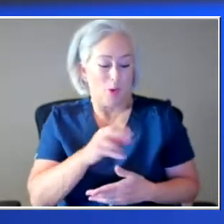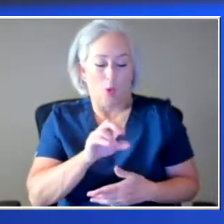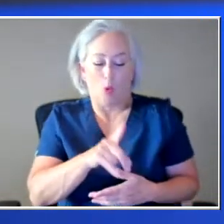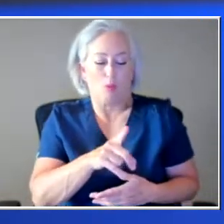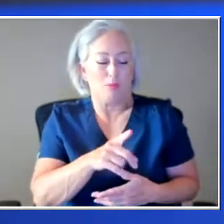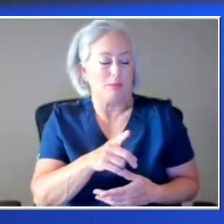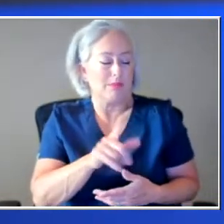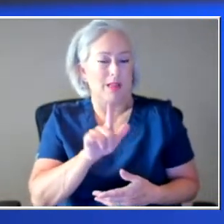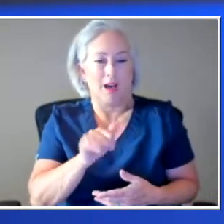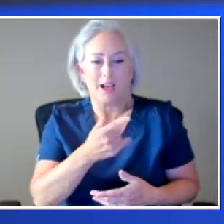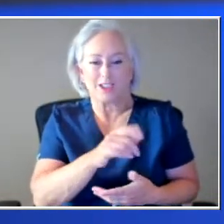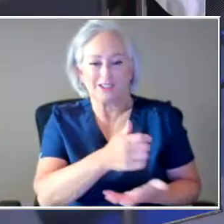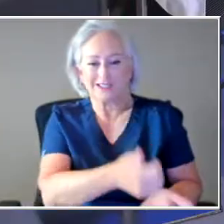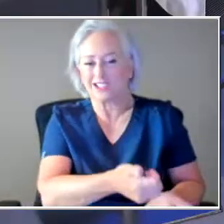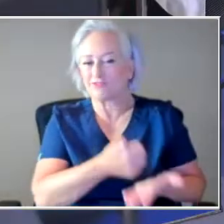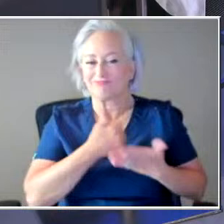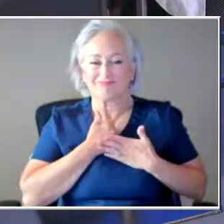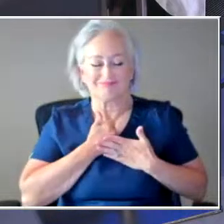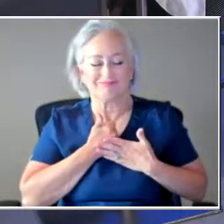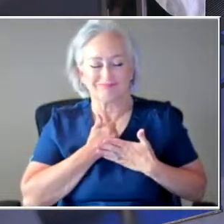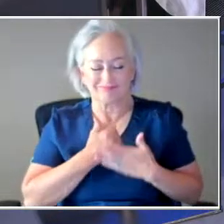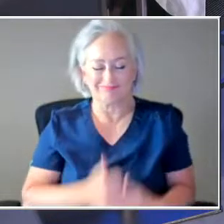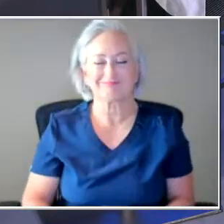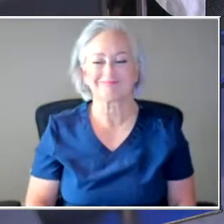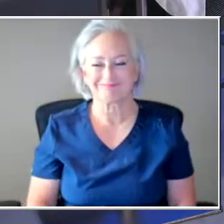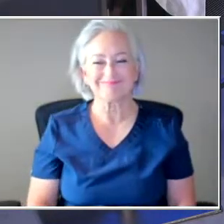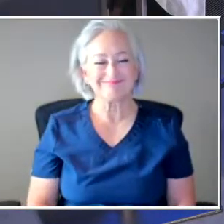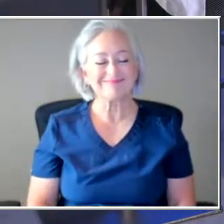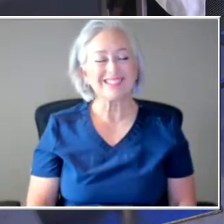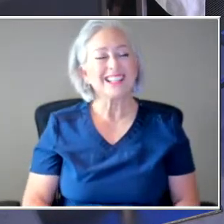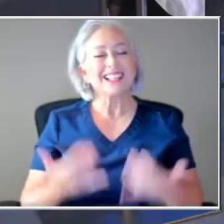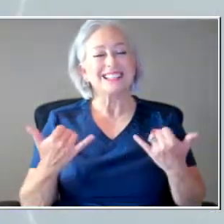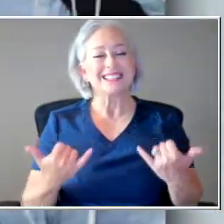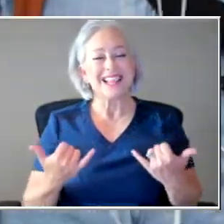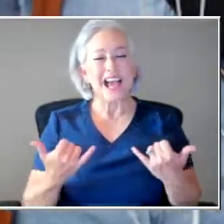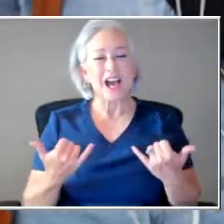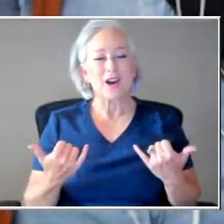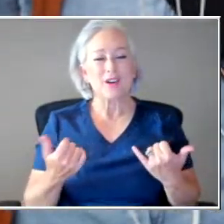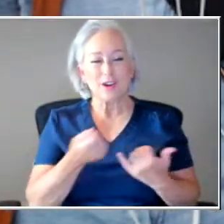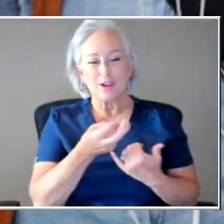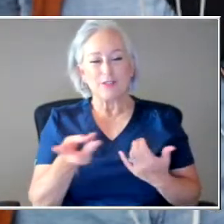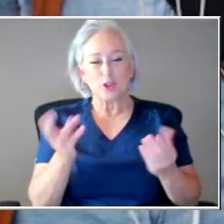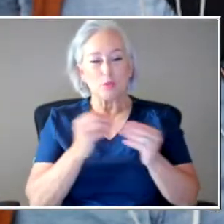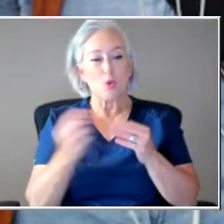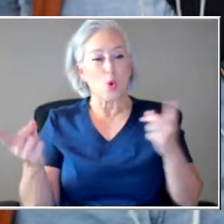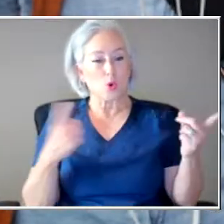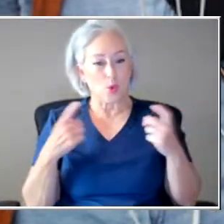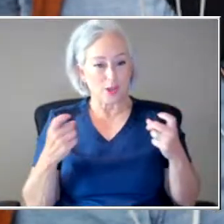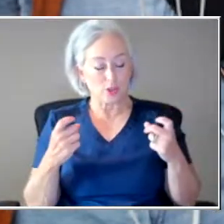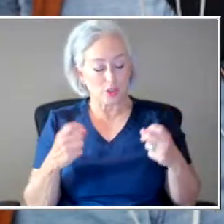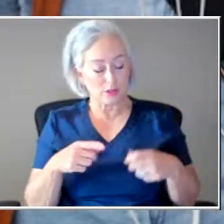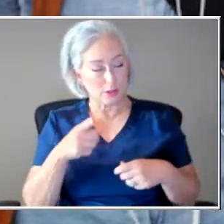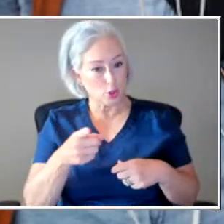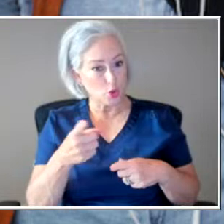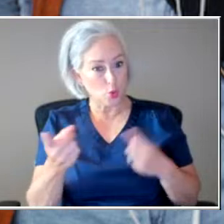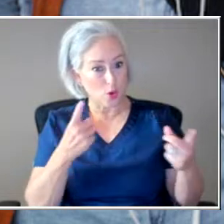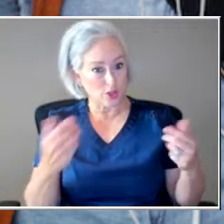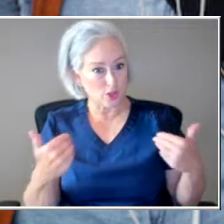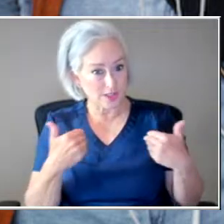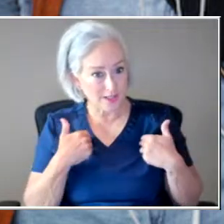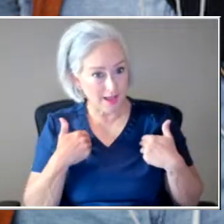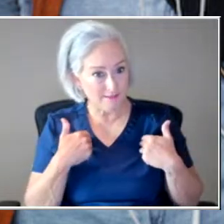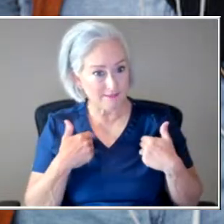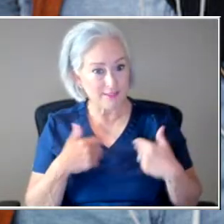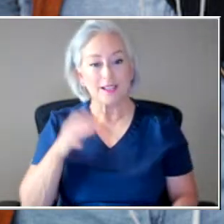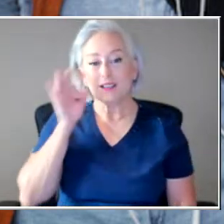we love to hear that. So we're going to ask a few more questions, but if you have questions, be sure to ask those on YouTube or Facebook. You